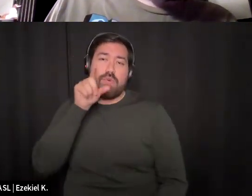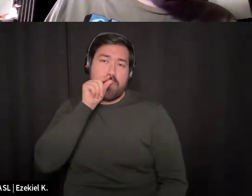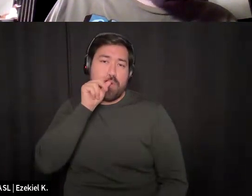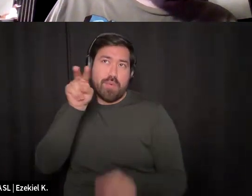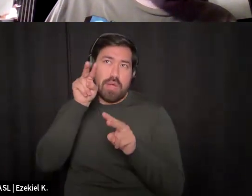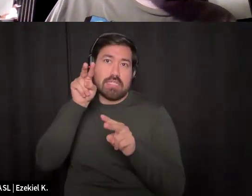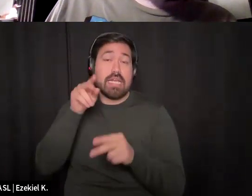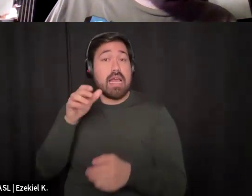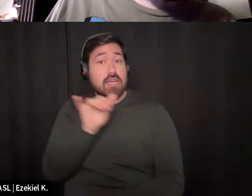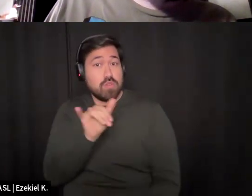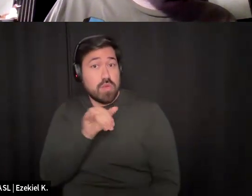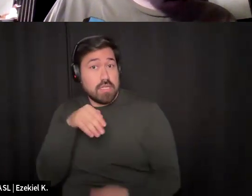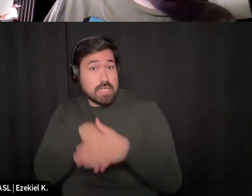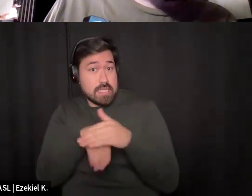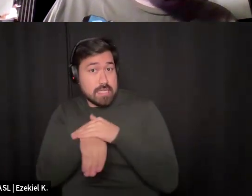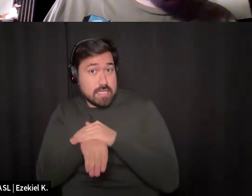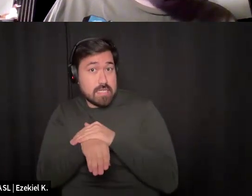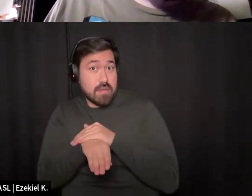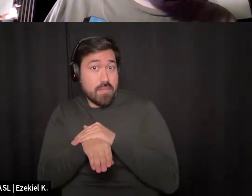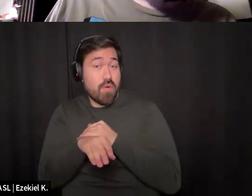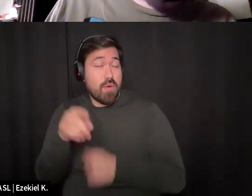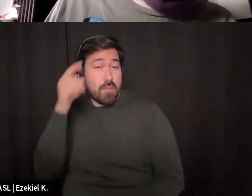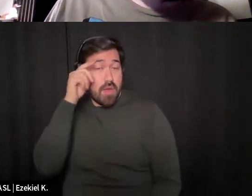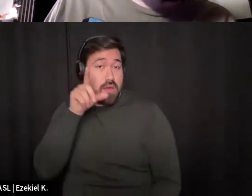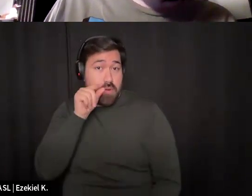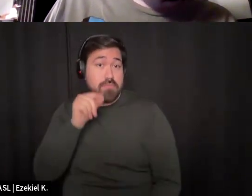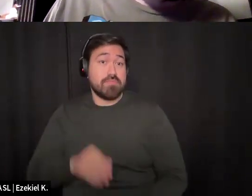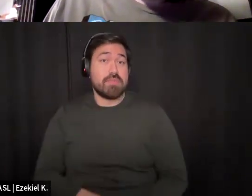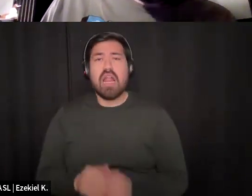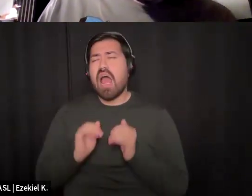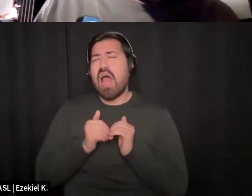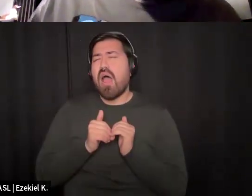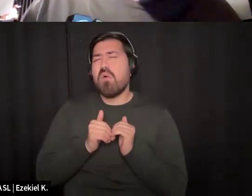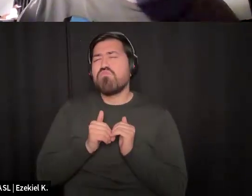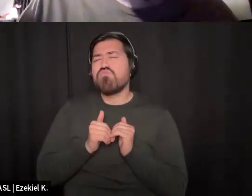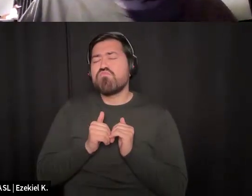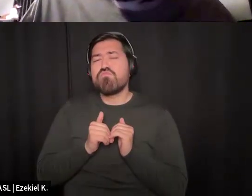especially accessible mindful birding, and thinking about how